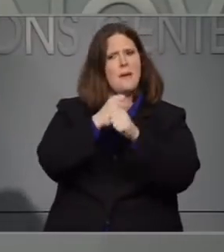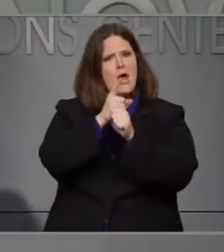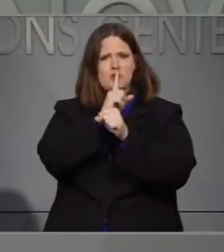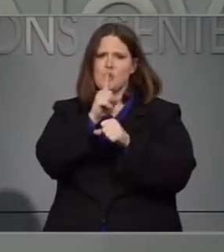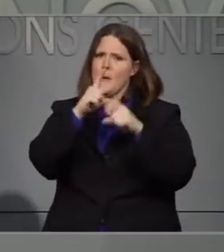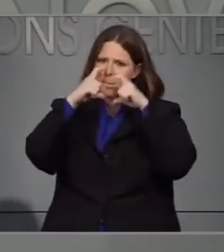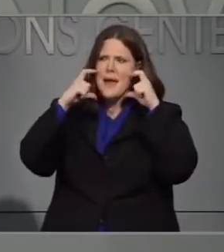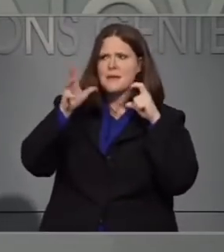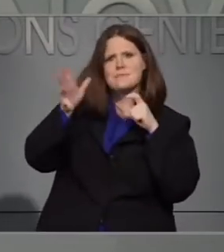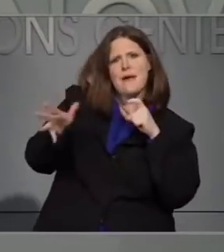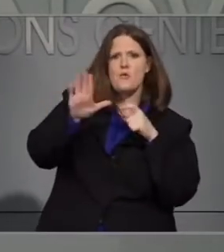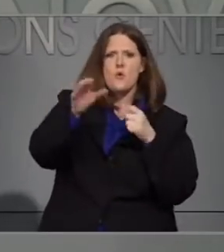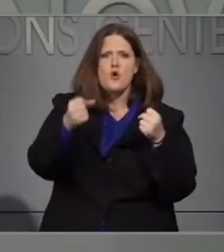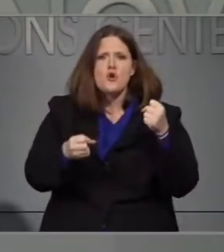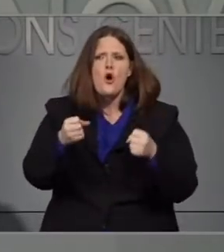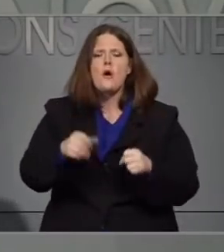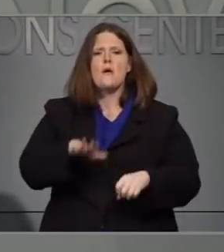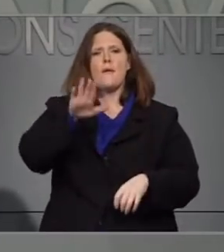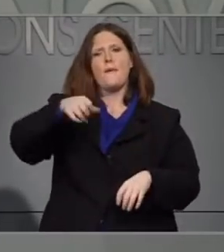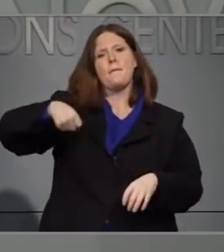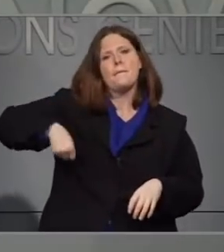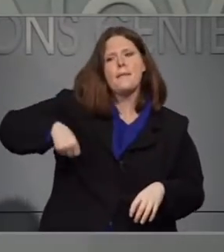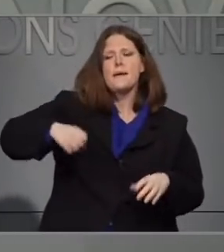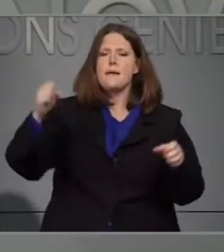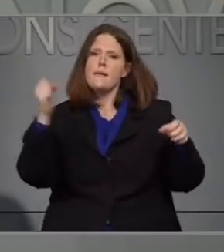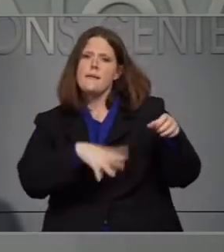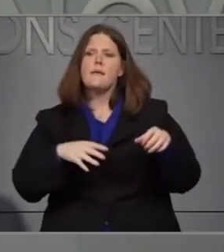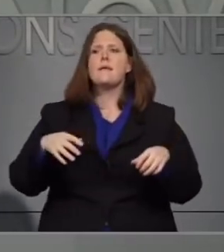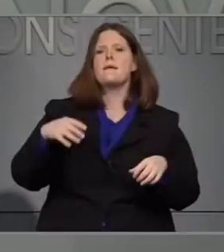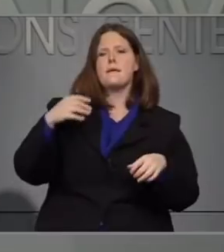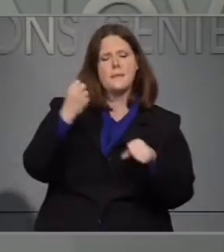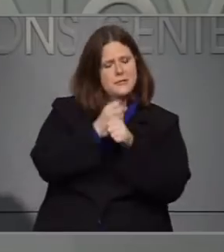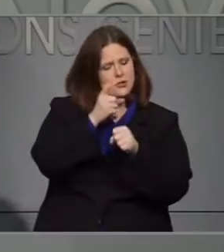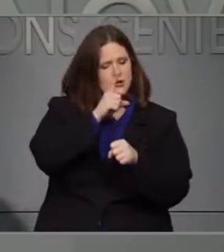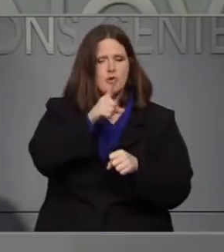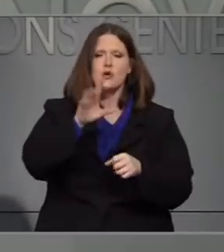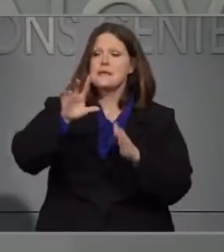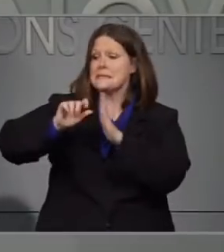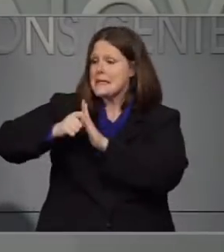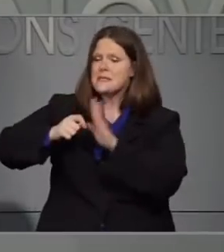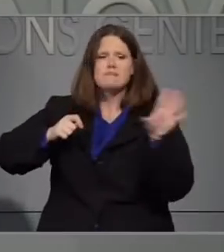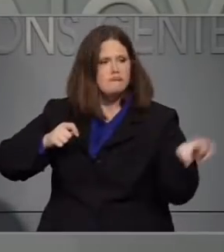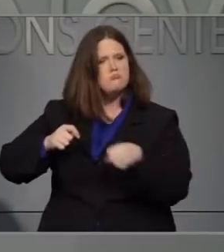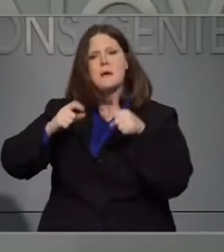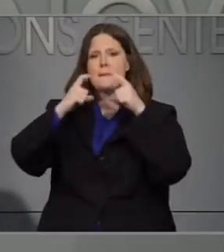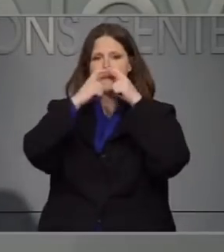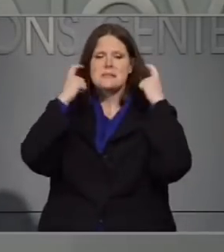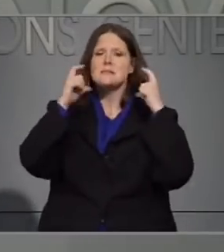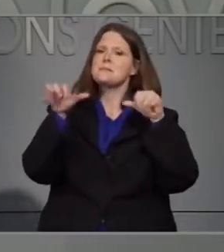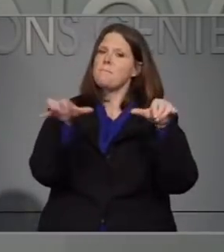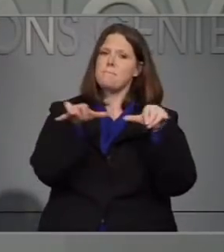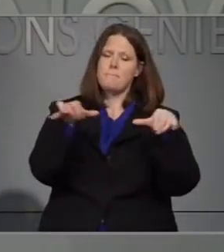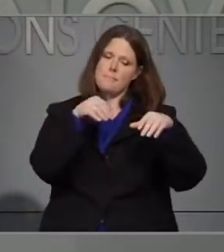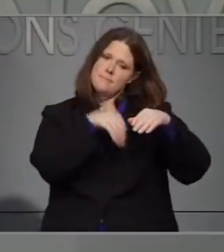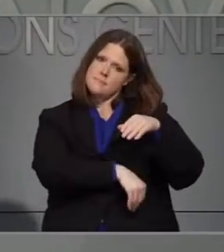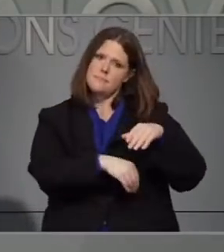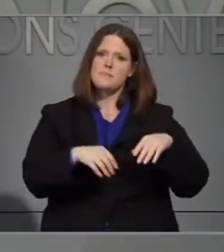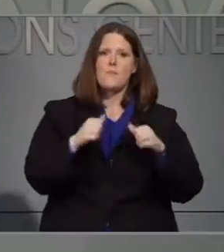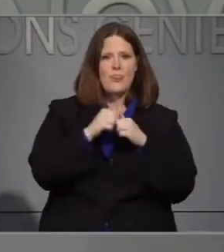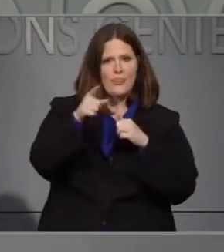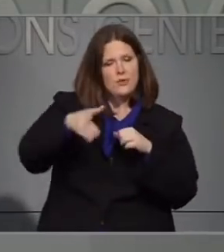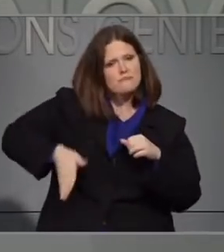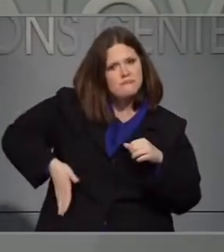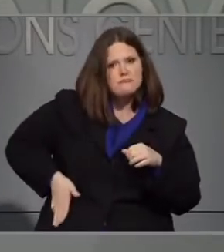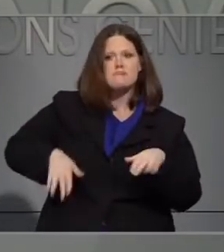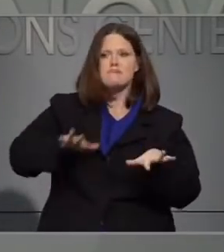car, throw it in your purse when you're heading out. When you grab your keys, you should be grabbing a face covering, putting it in your pocket. You